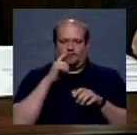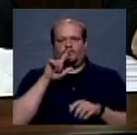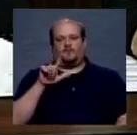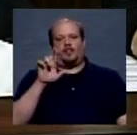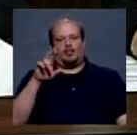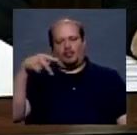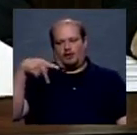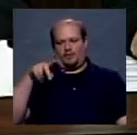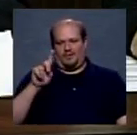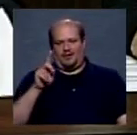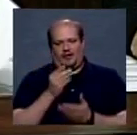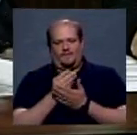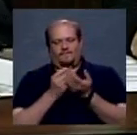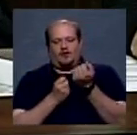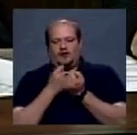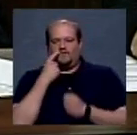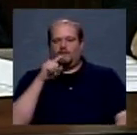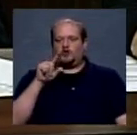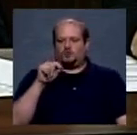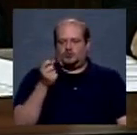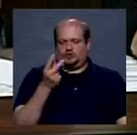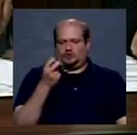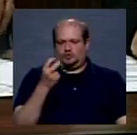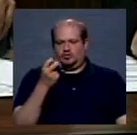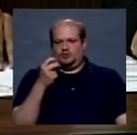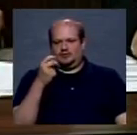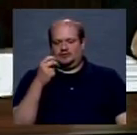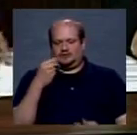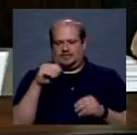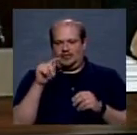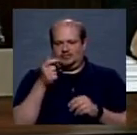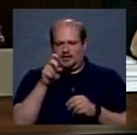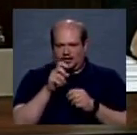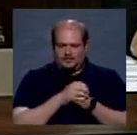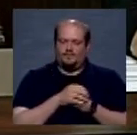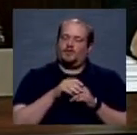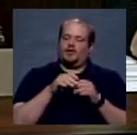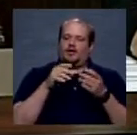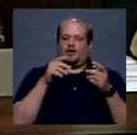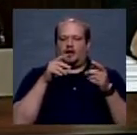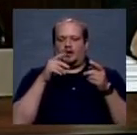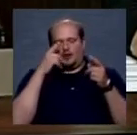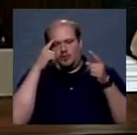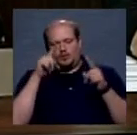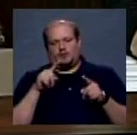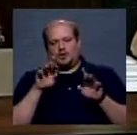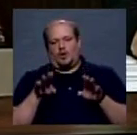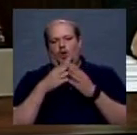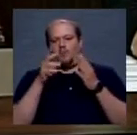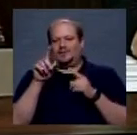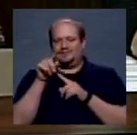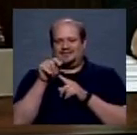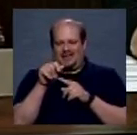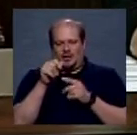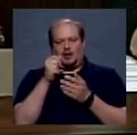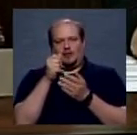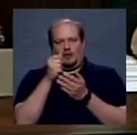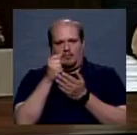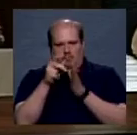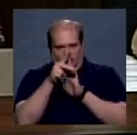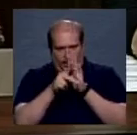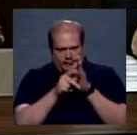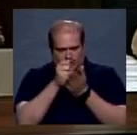purposes, funding from the 2012 3/8 cent capital improvement sales tax. A resolution to approve an open data policy for the city of Little Rock, Arkansas,